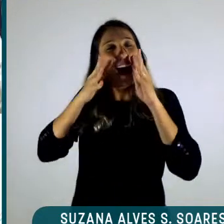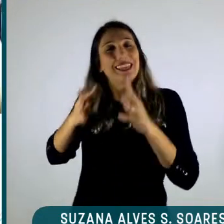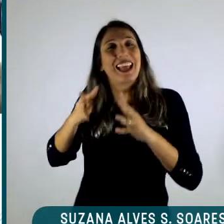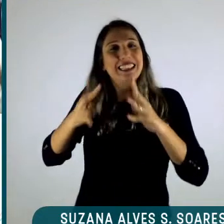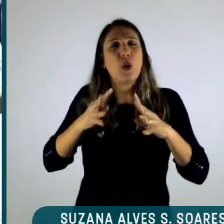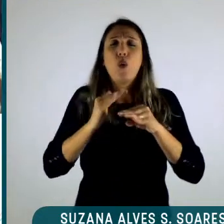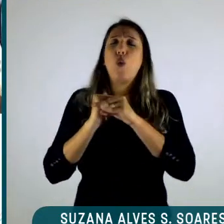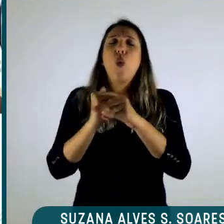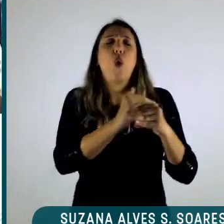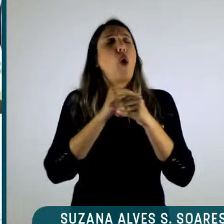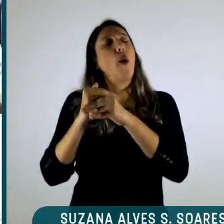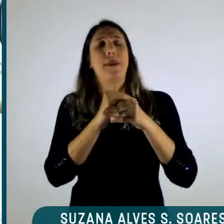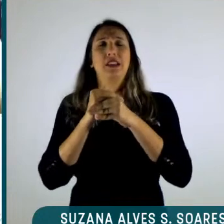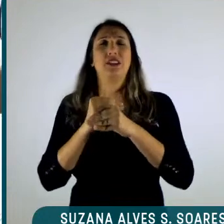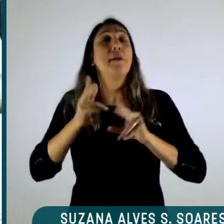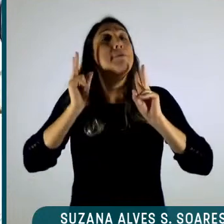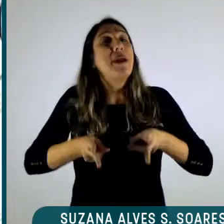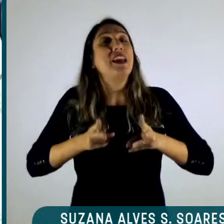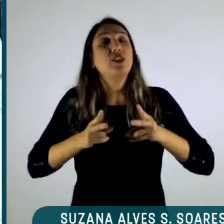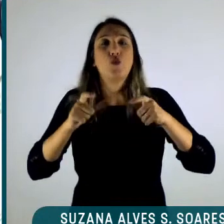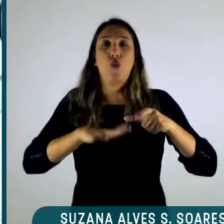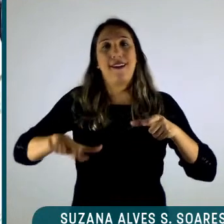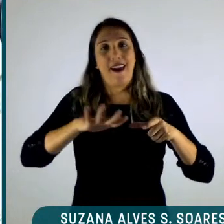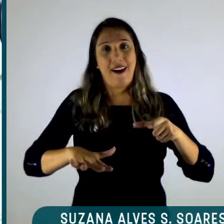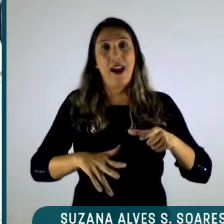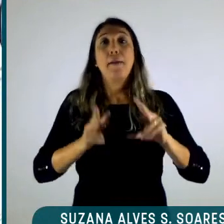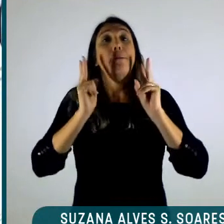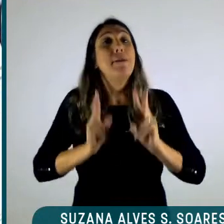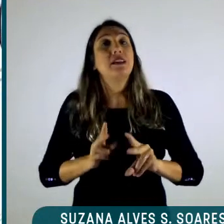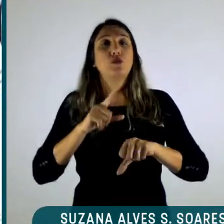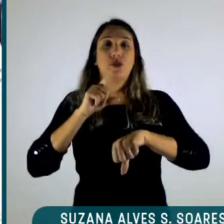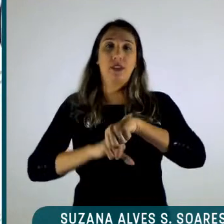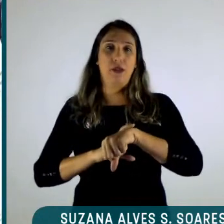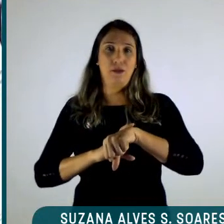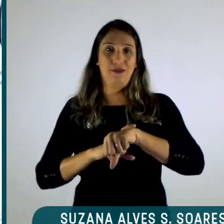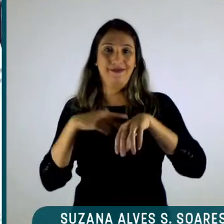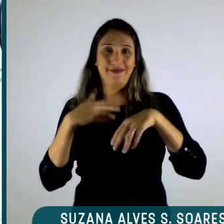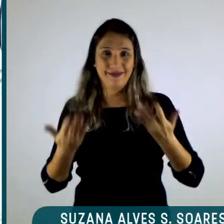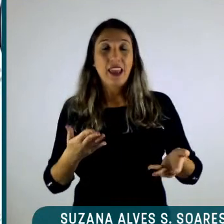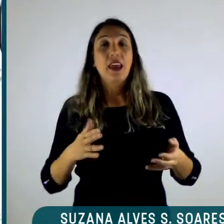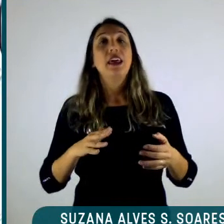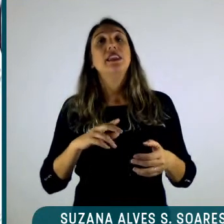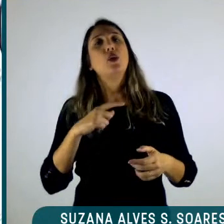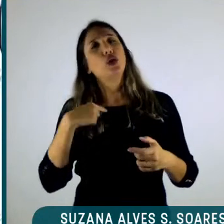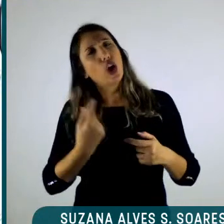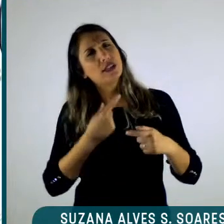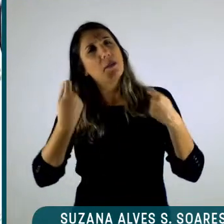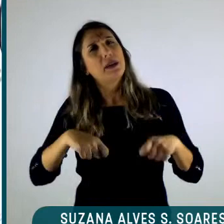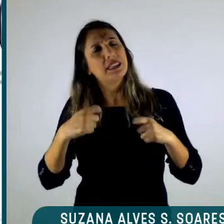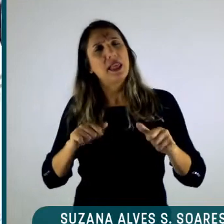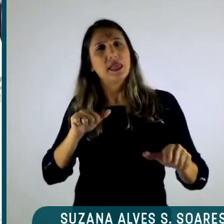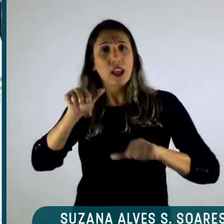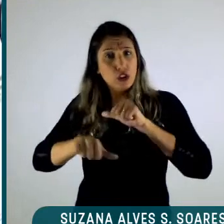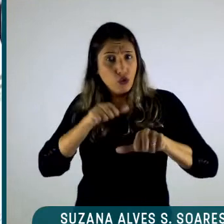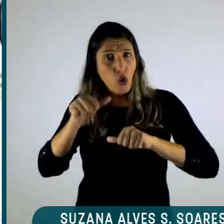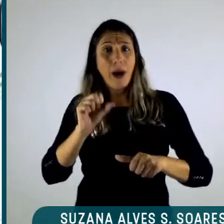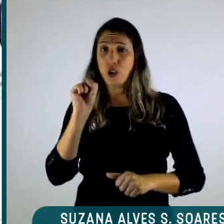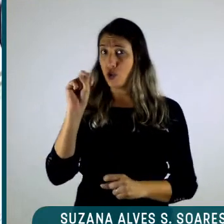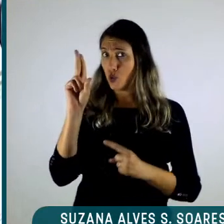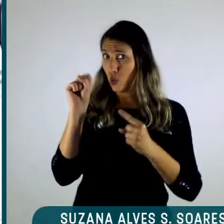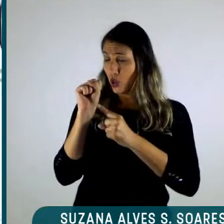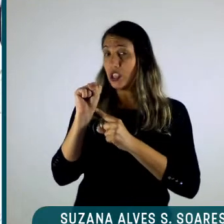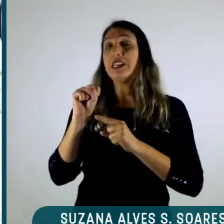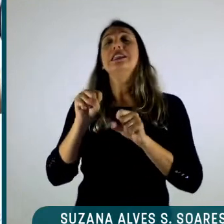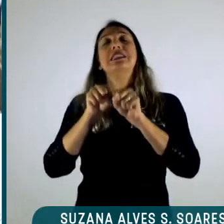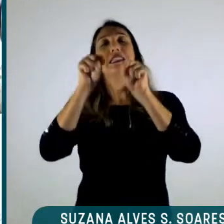which everyone is scared at the same way, at the same place, at the same time. So I guess we